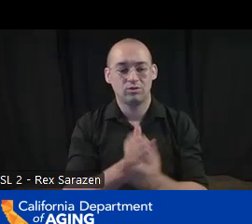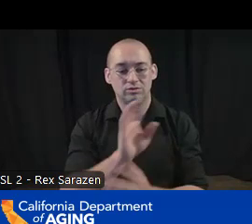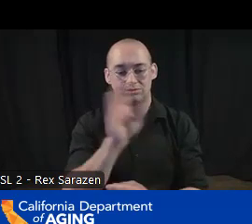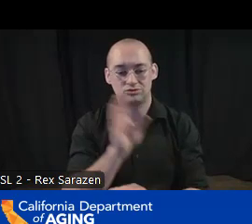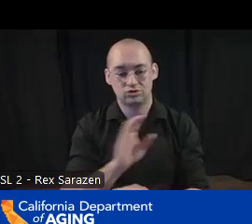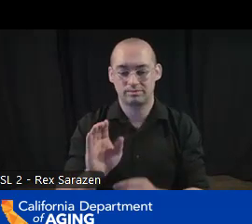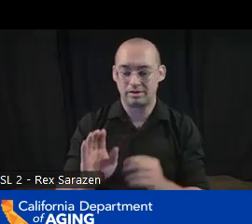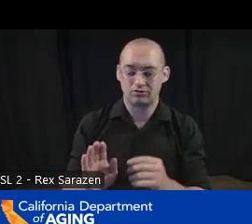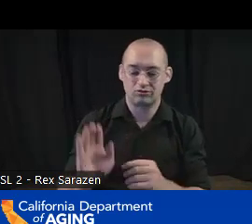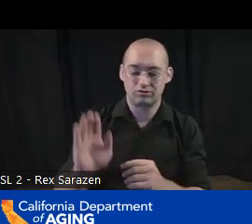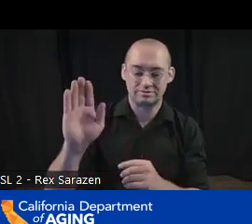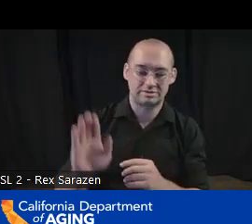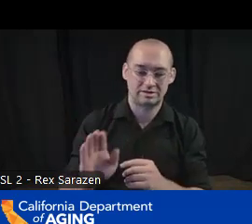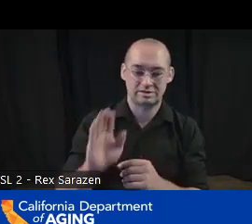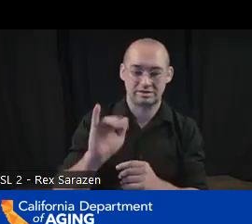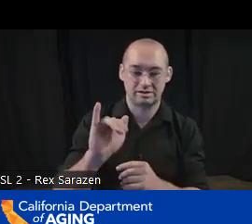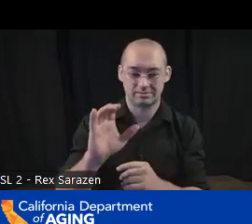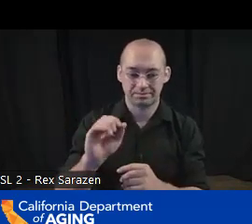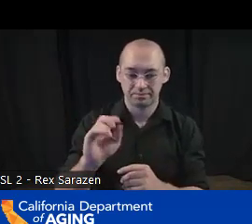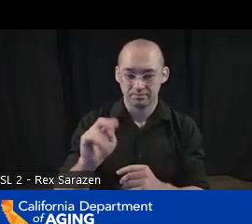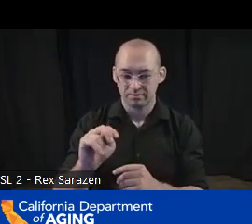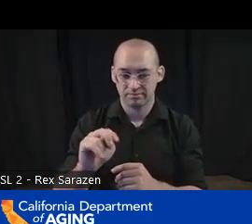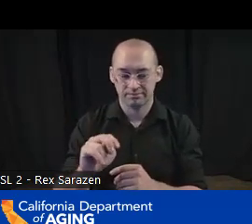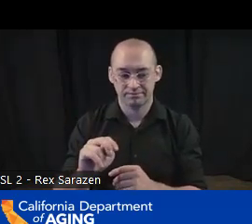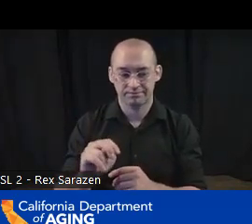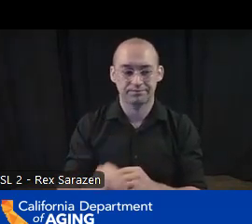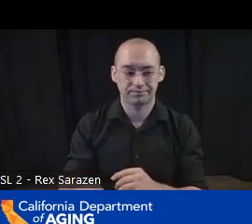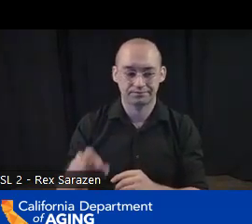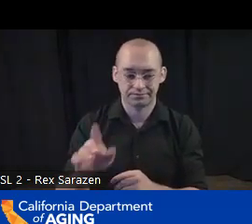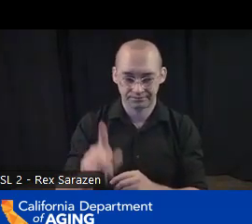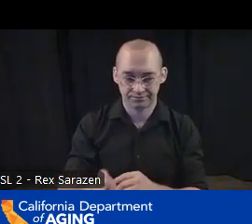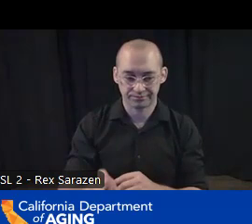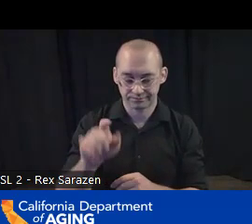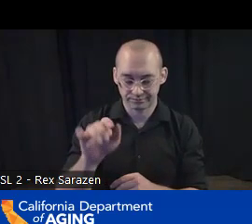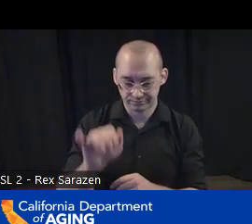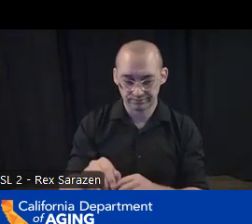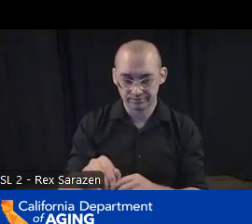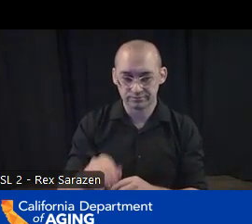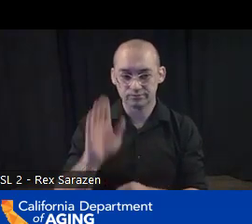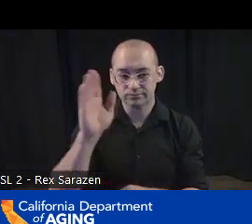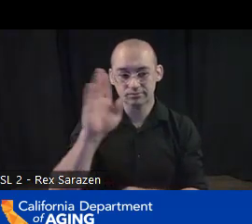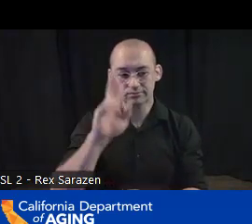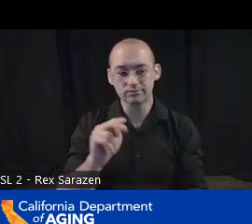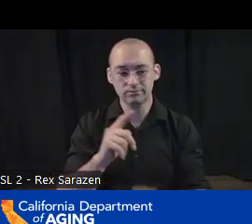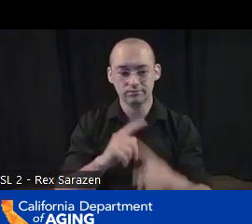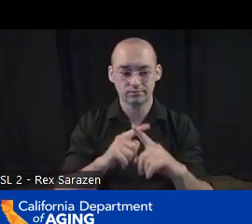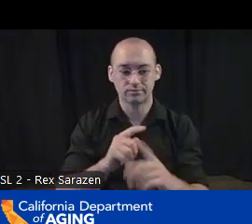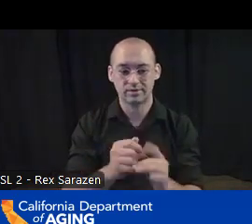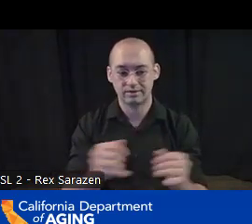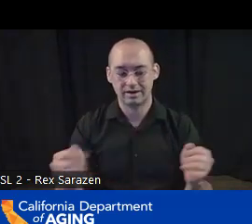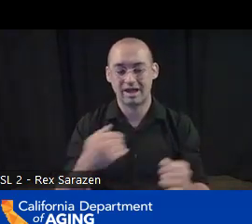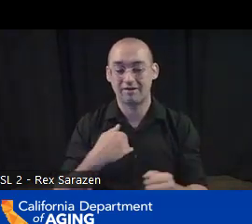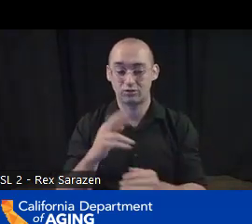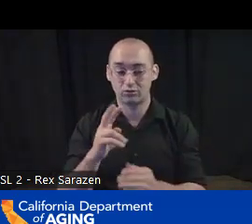hand icon. So go ahead and click that and we will unmute your line. Please note that we have 2 minutes per